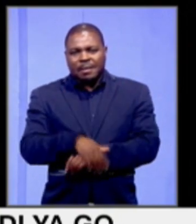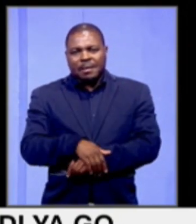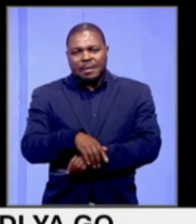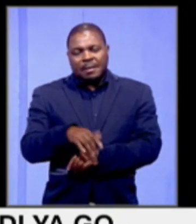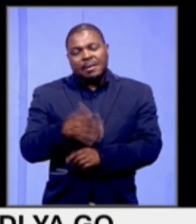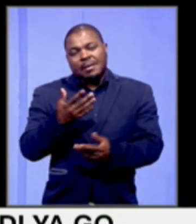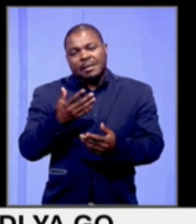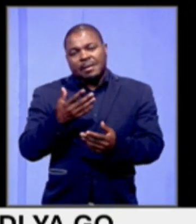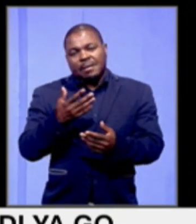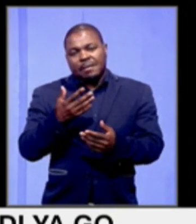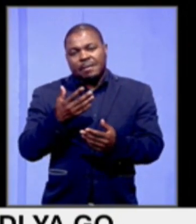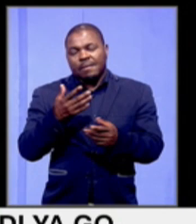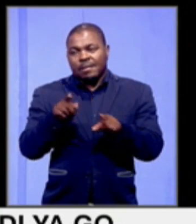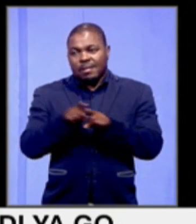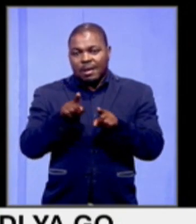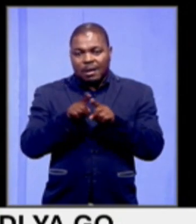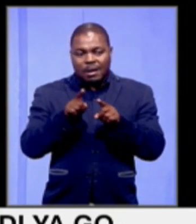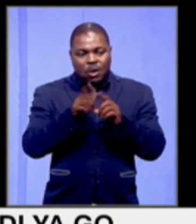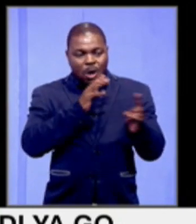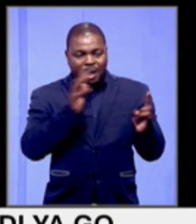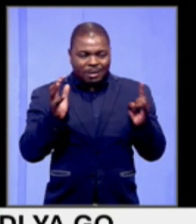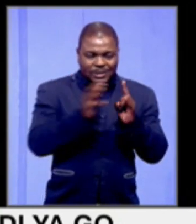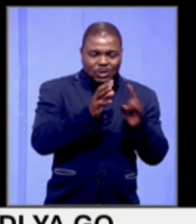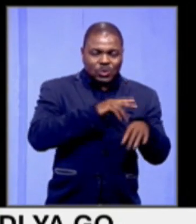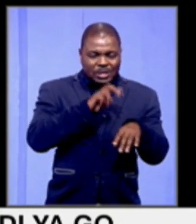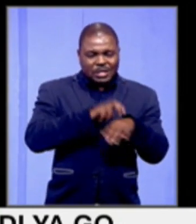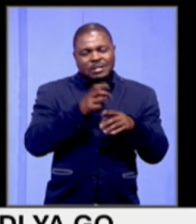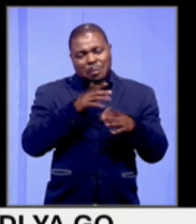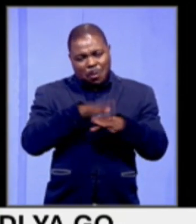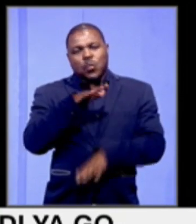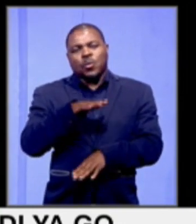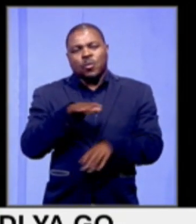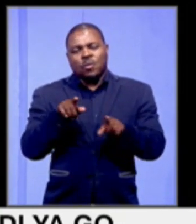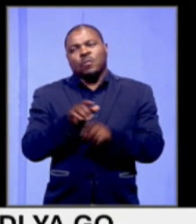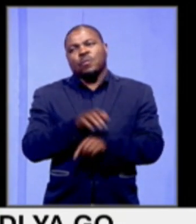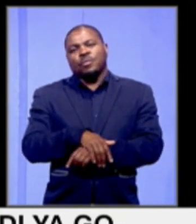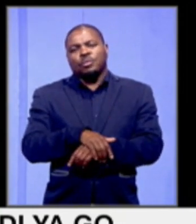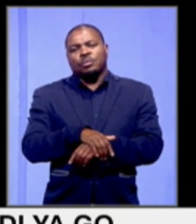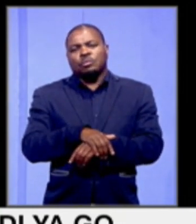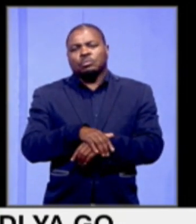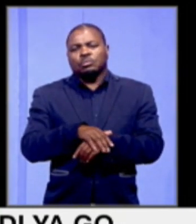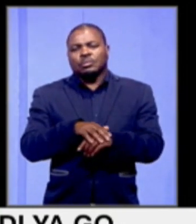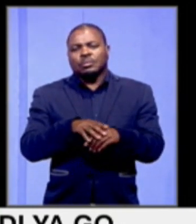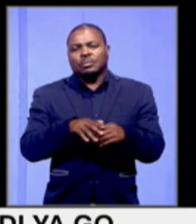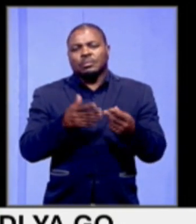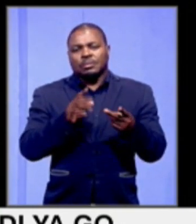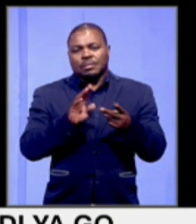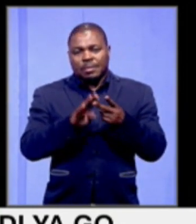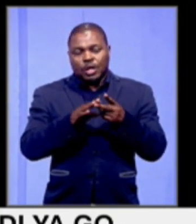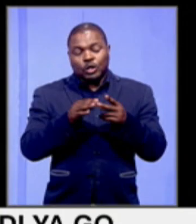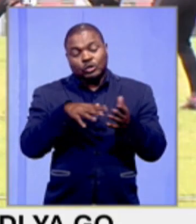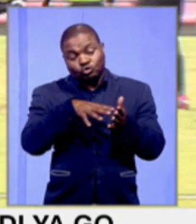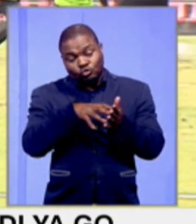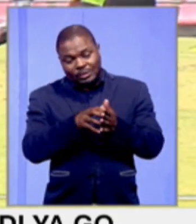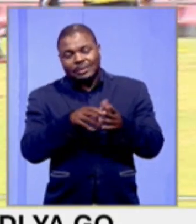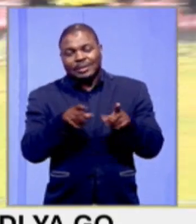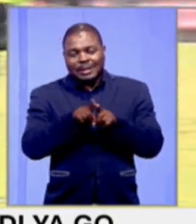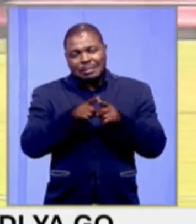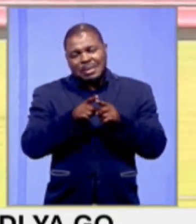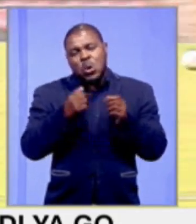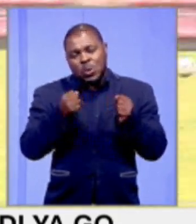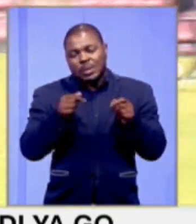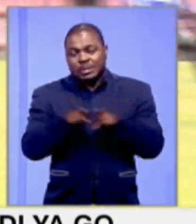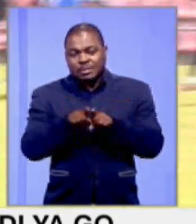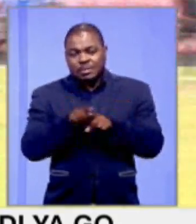lot in attack as much as it's the strength, it can also be the weakness. Ditikete